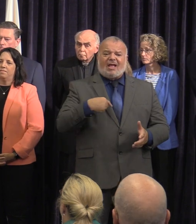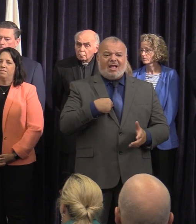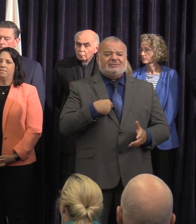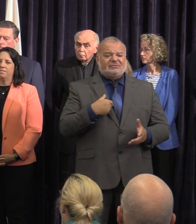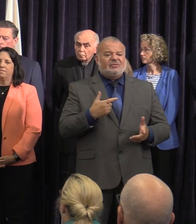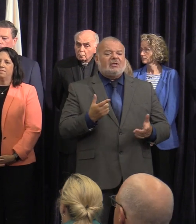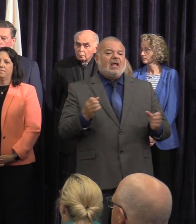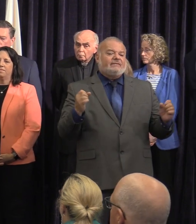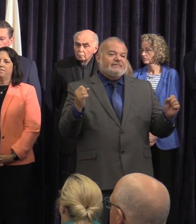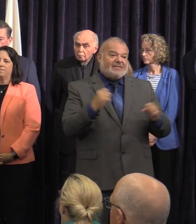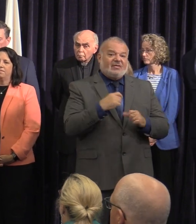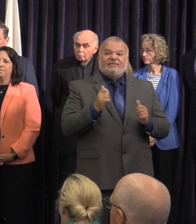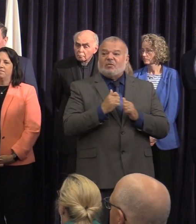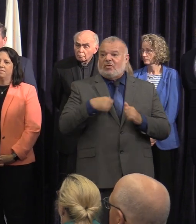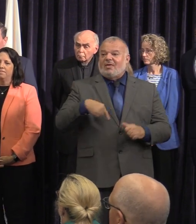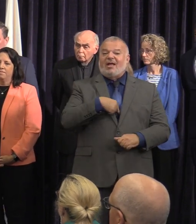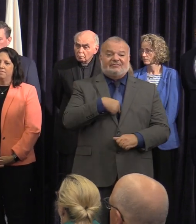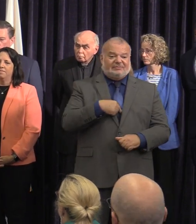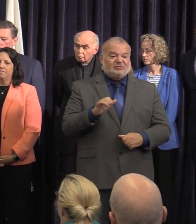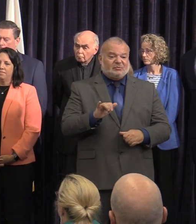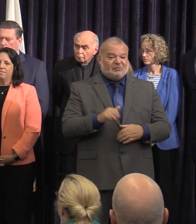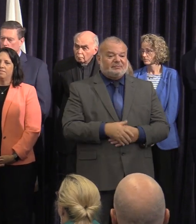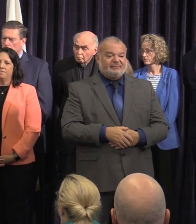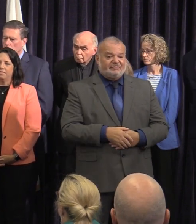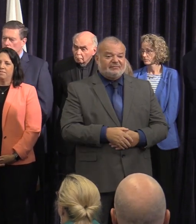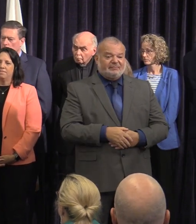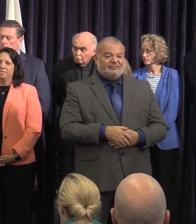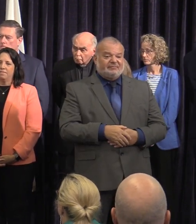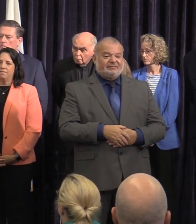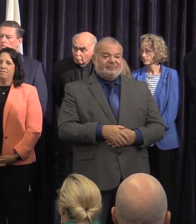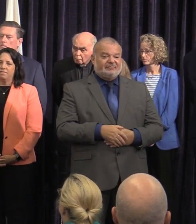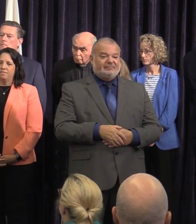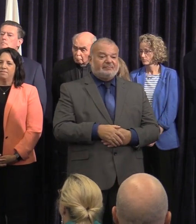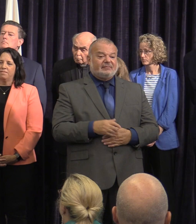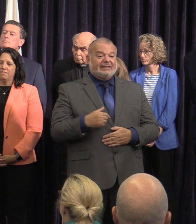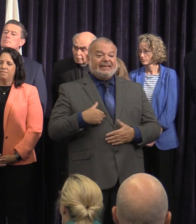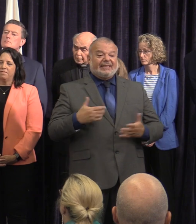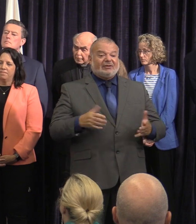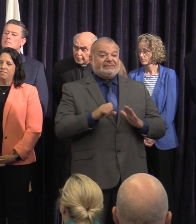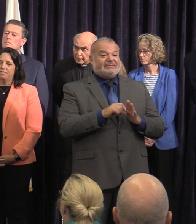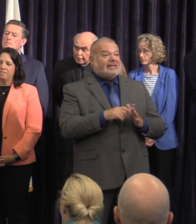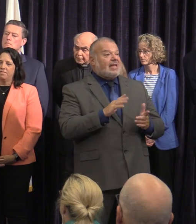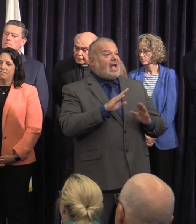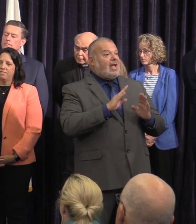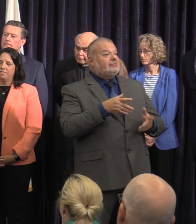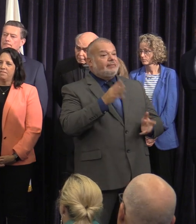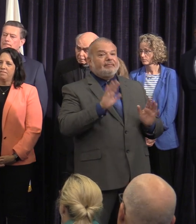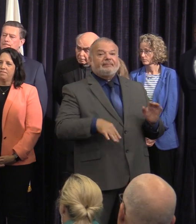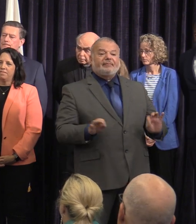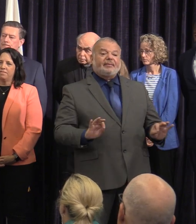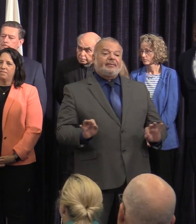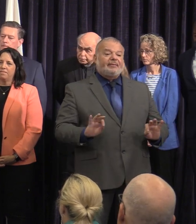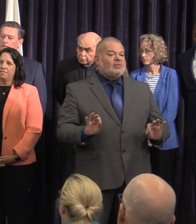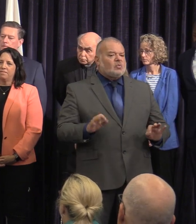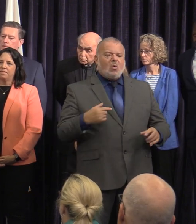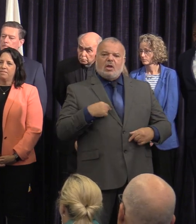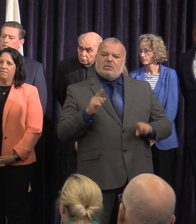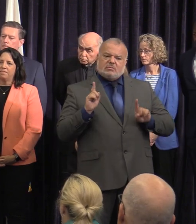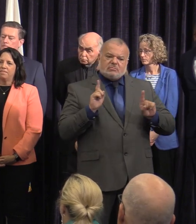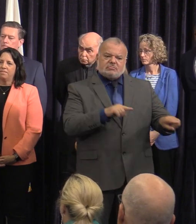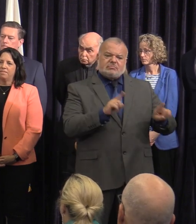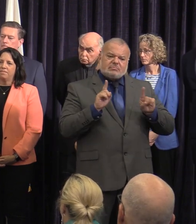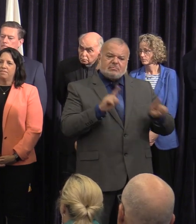us, and not be just here at our house, but right there in the community where things are